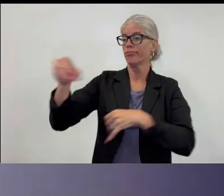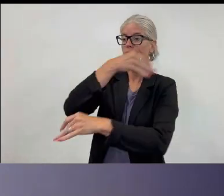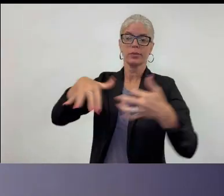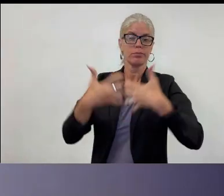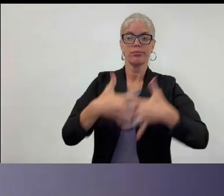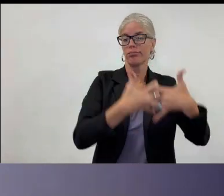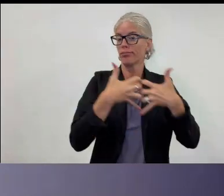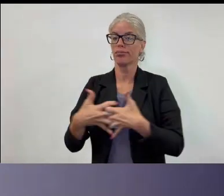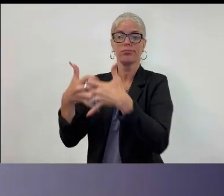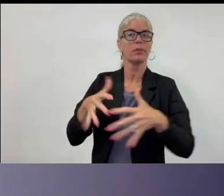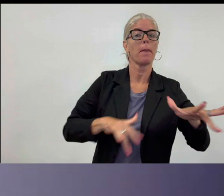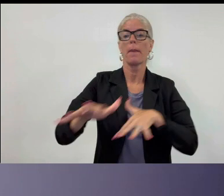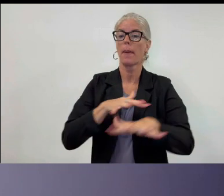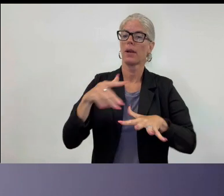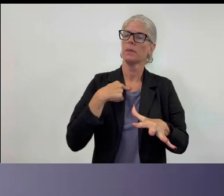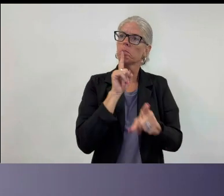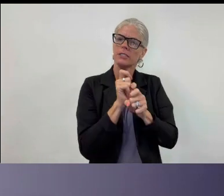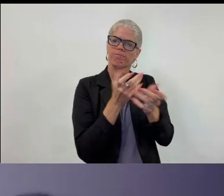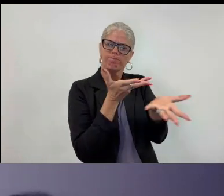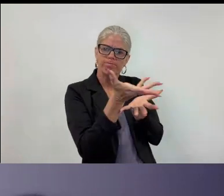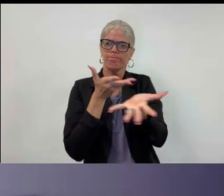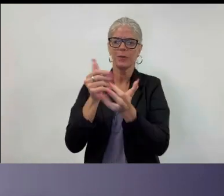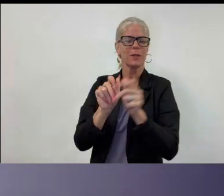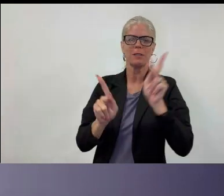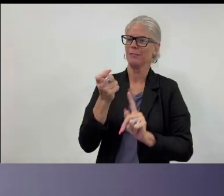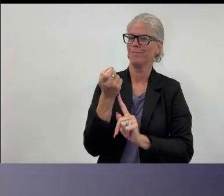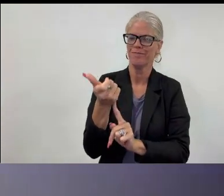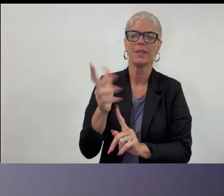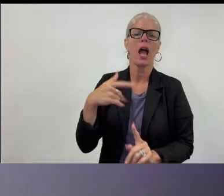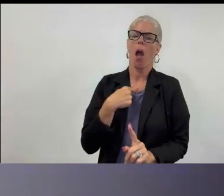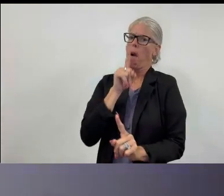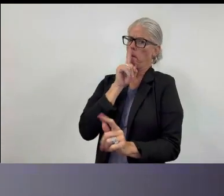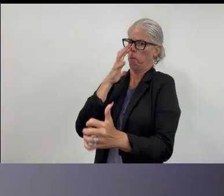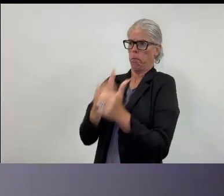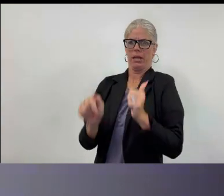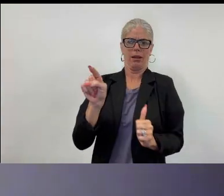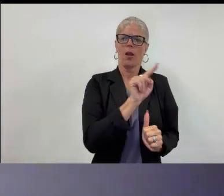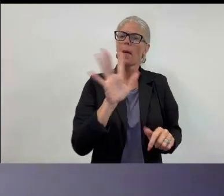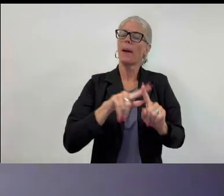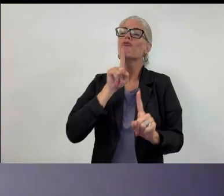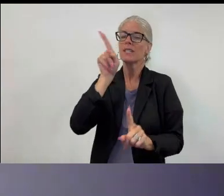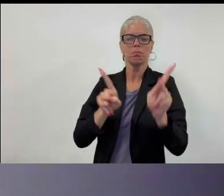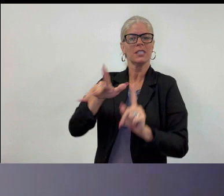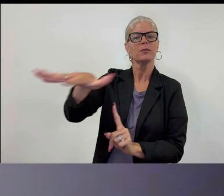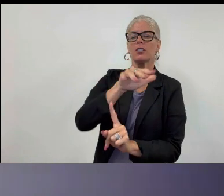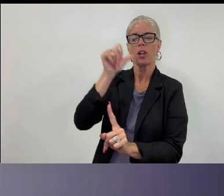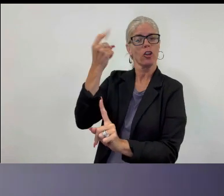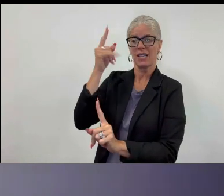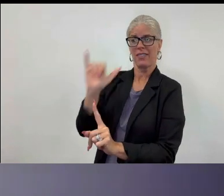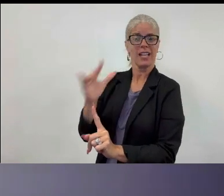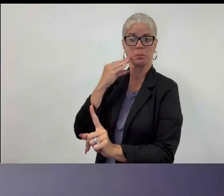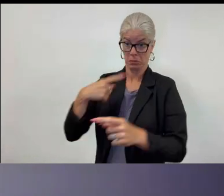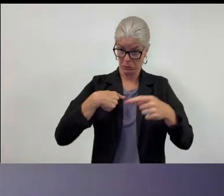robotic, but also I think that people are often, they're not being hurtful or mean. They just don't have